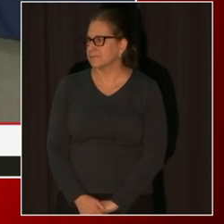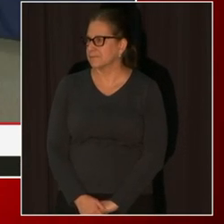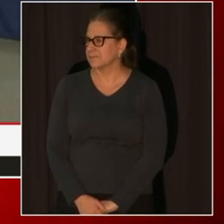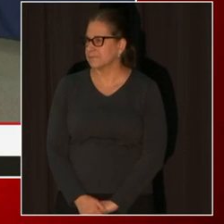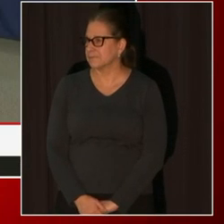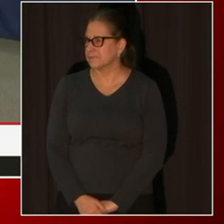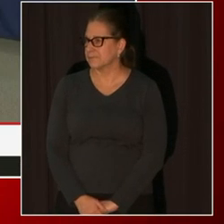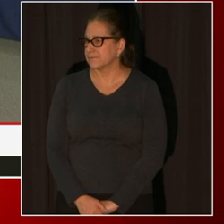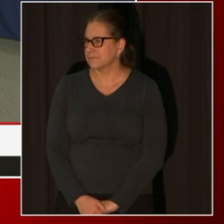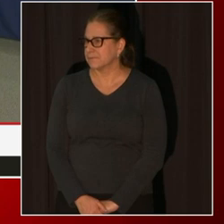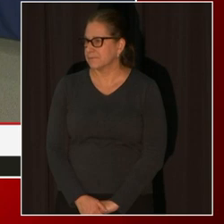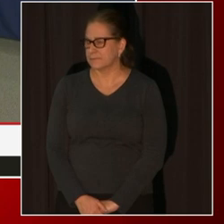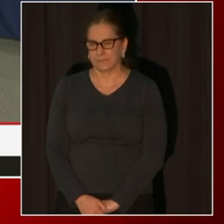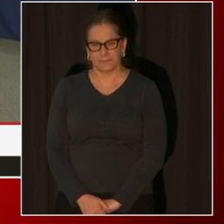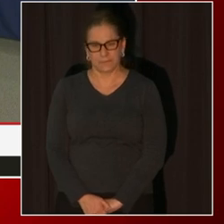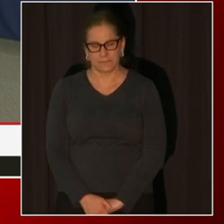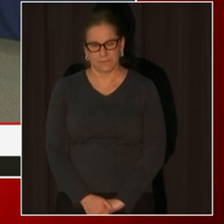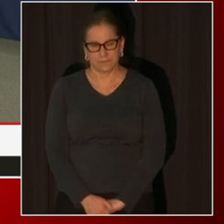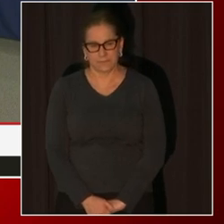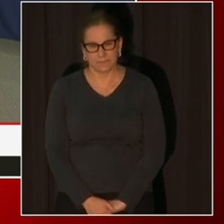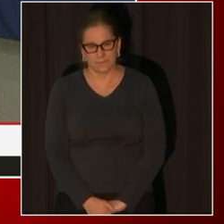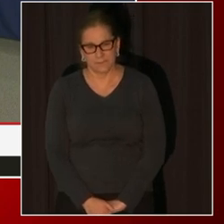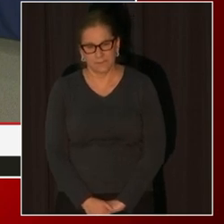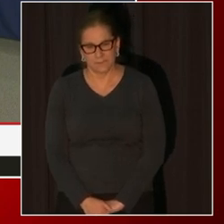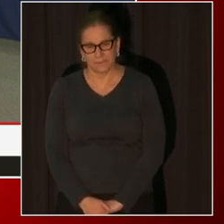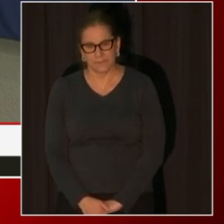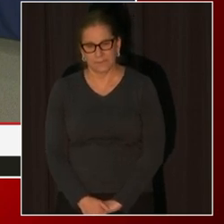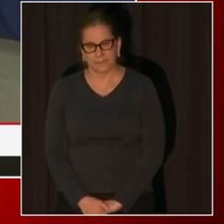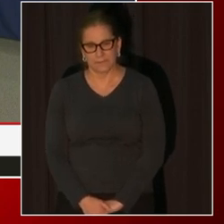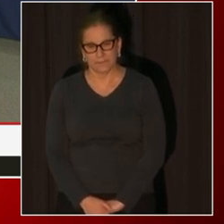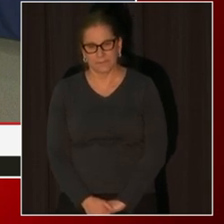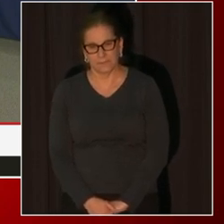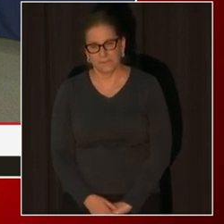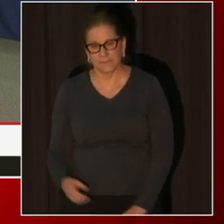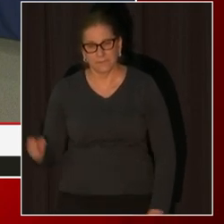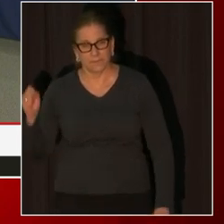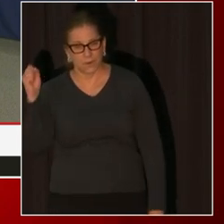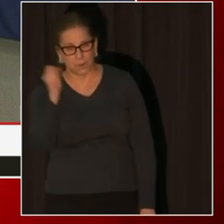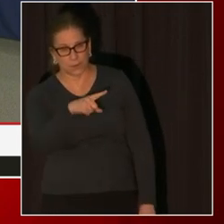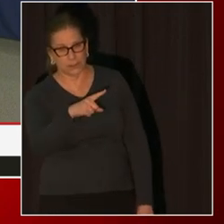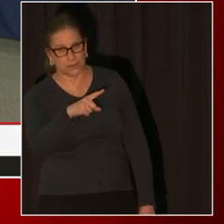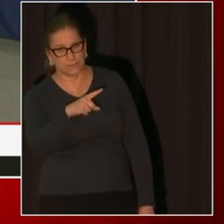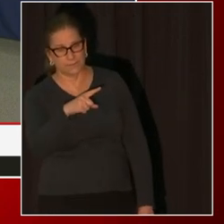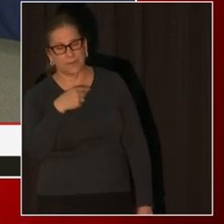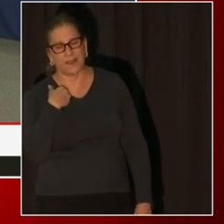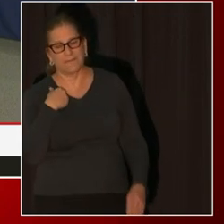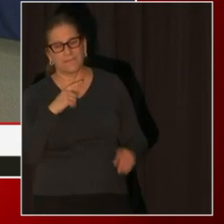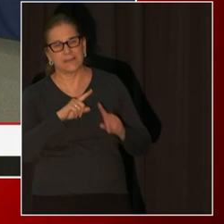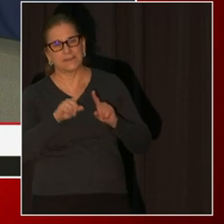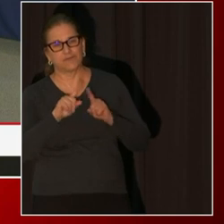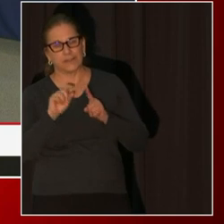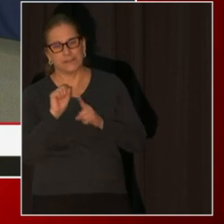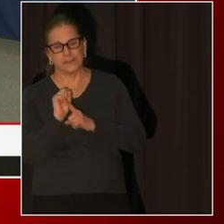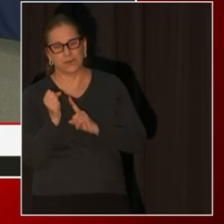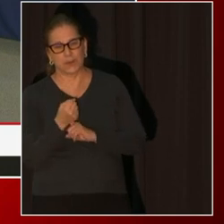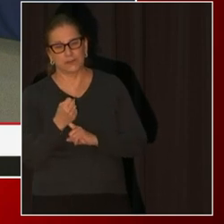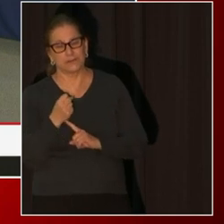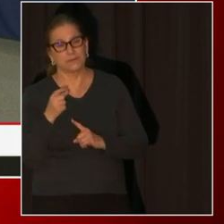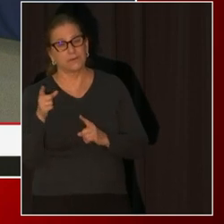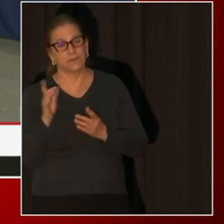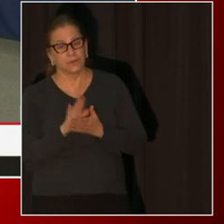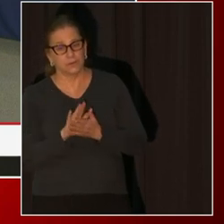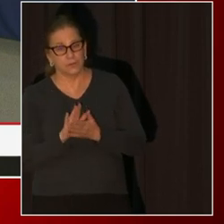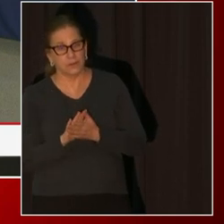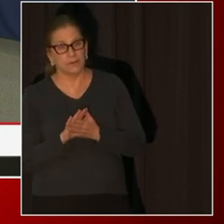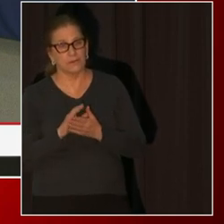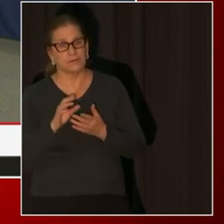Been lots of different scenarios depending on where we are in the fall, how schools could operate, whether that be staggered schedules, all these things. Do